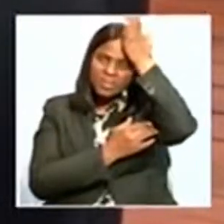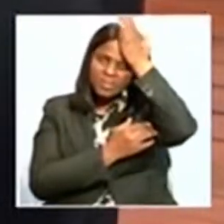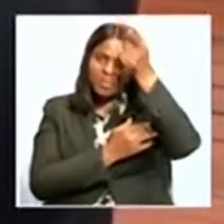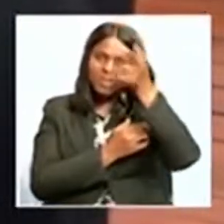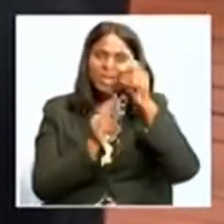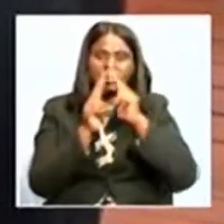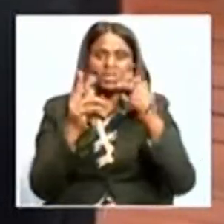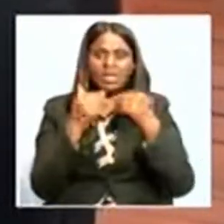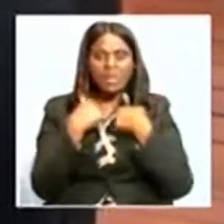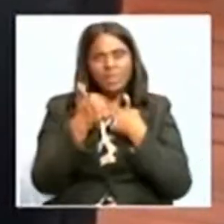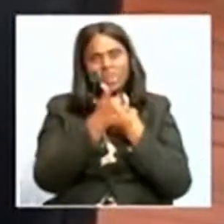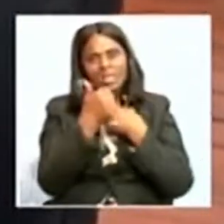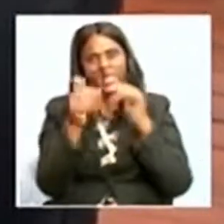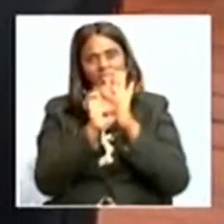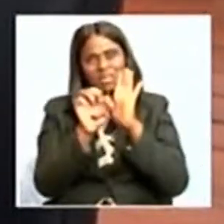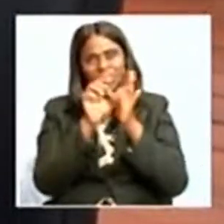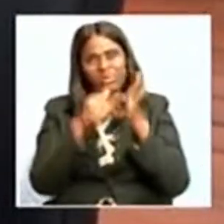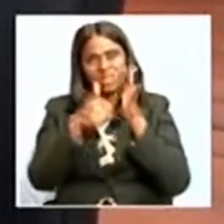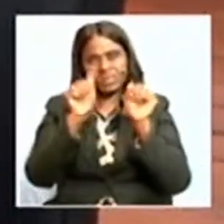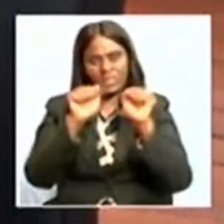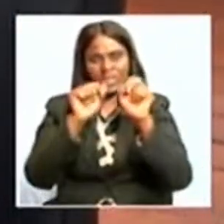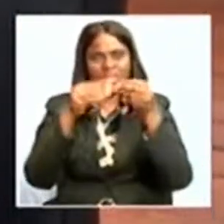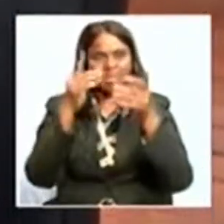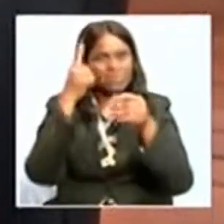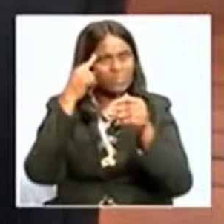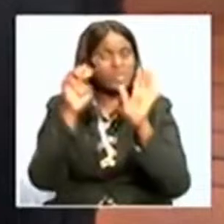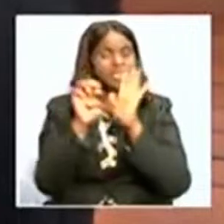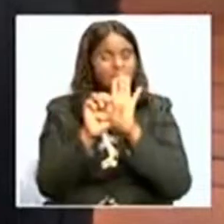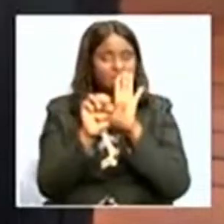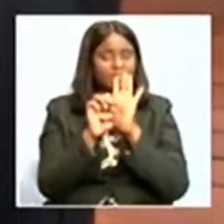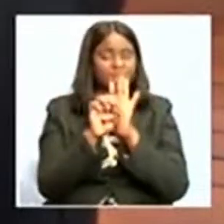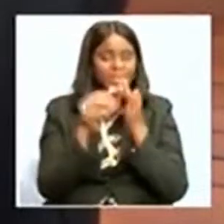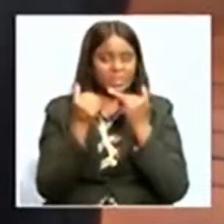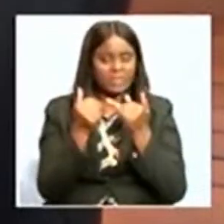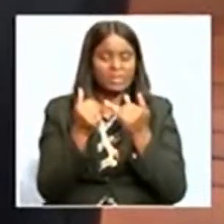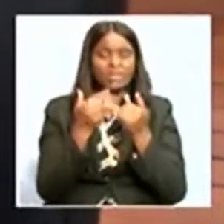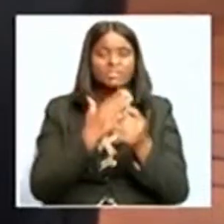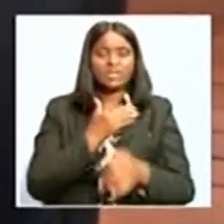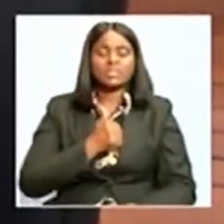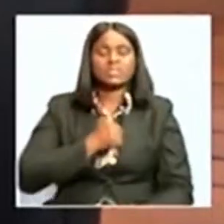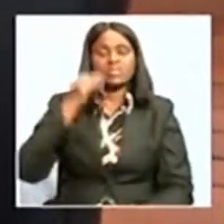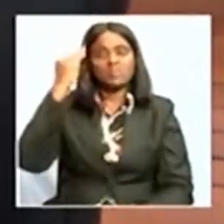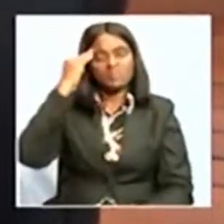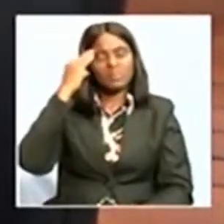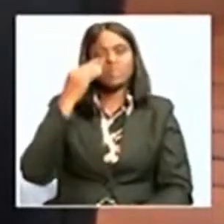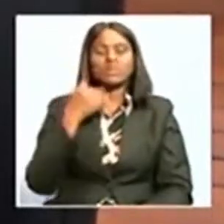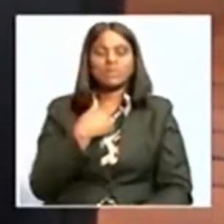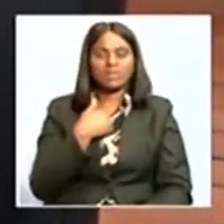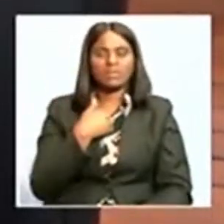so is there any example that you can give? For example, I know